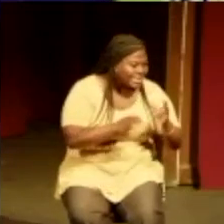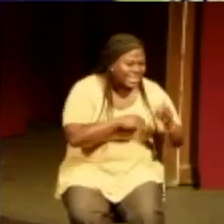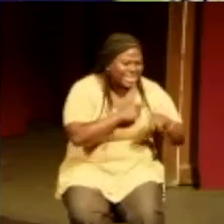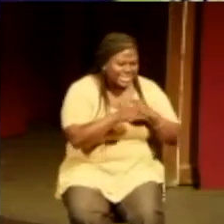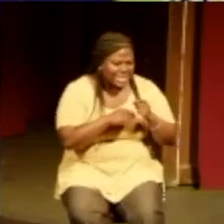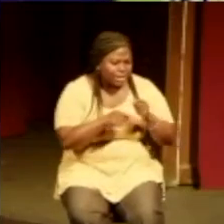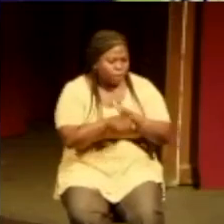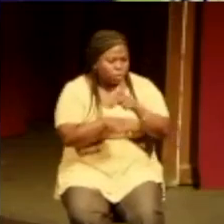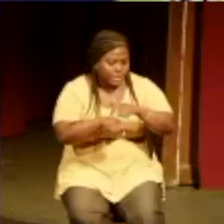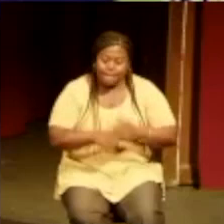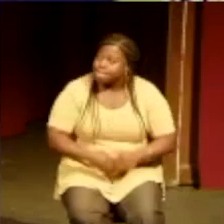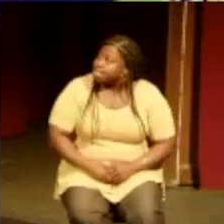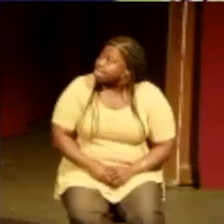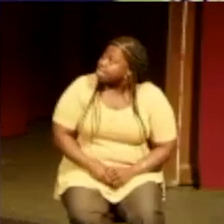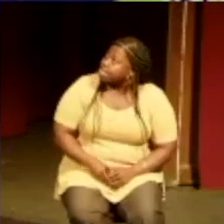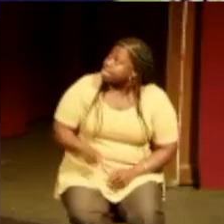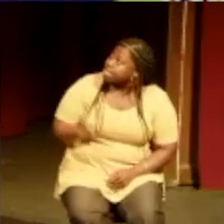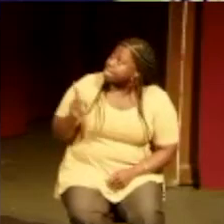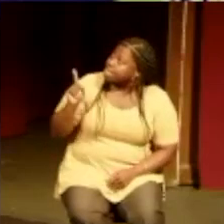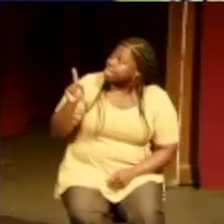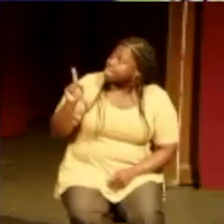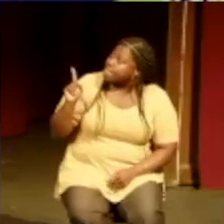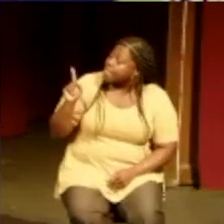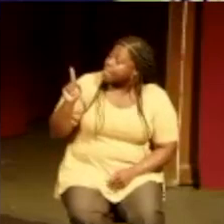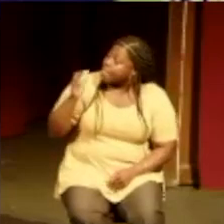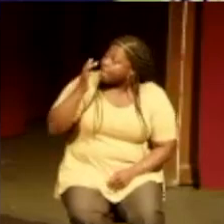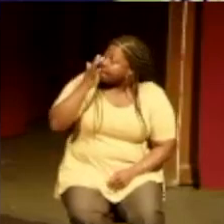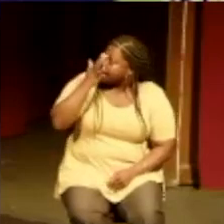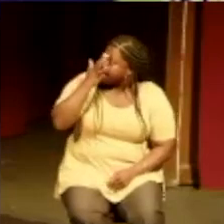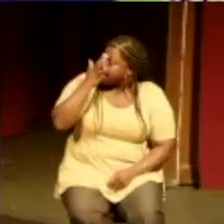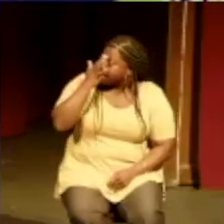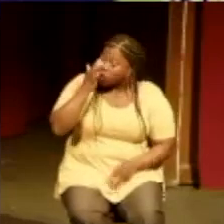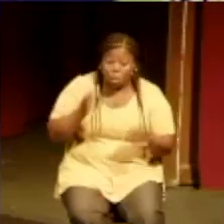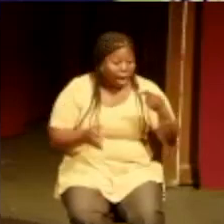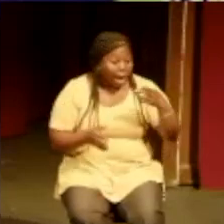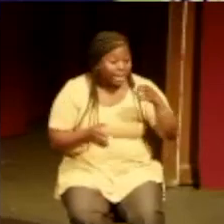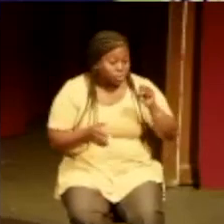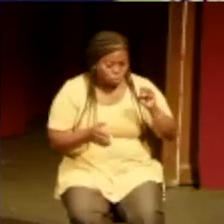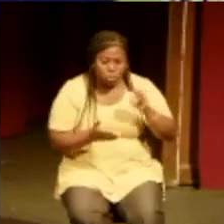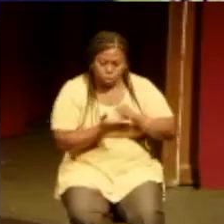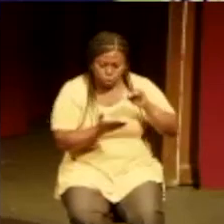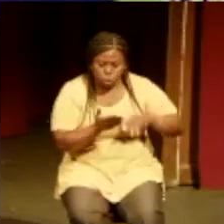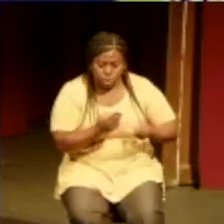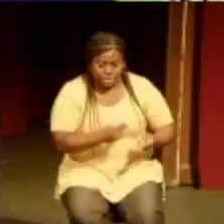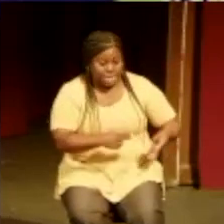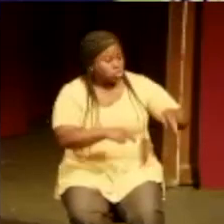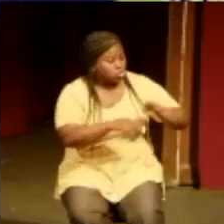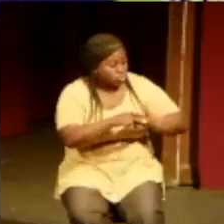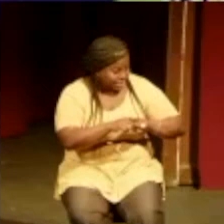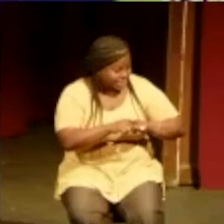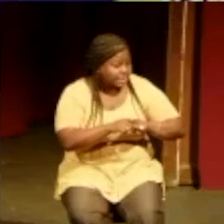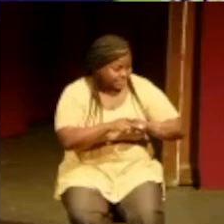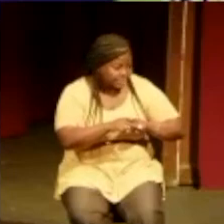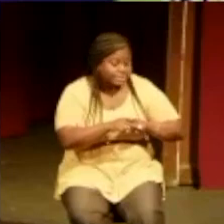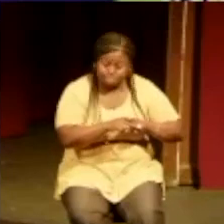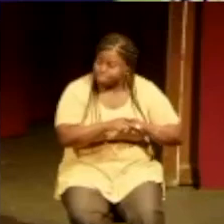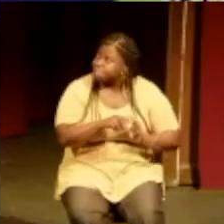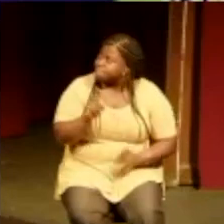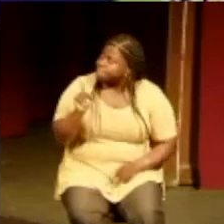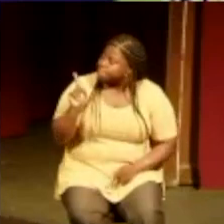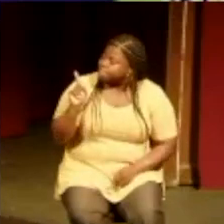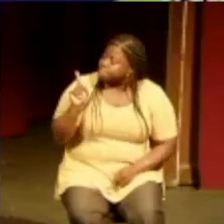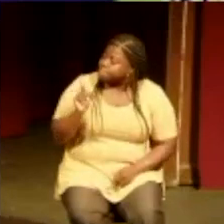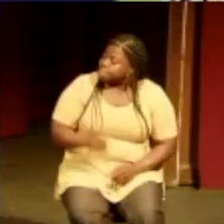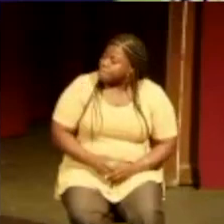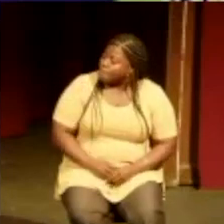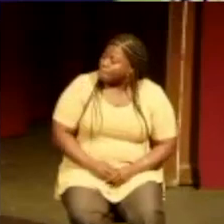school students, dual enrolled and concurrently enrolled, rose almost 20% headcount, 15% enrollment. And so I guess if there's a silver lining,